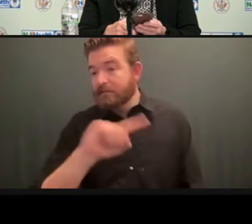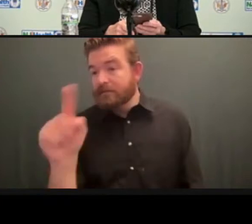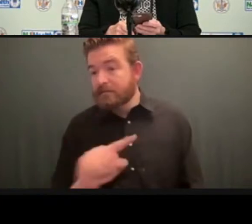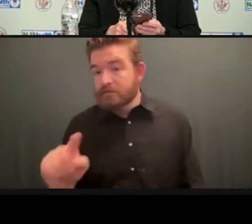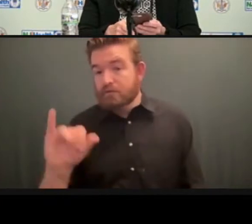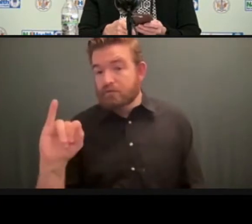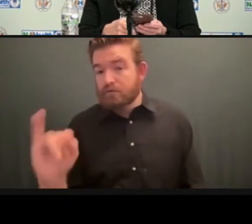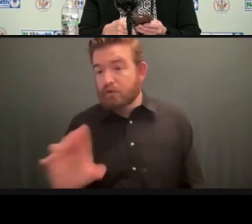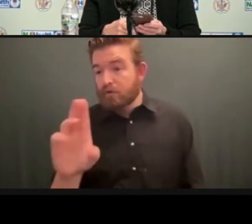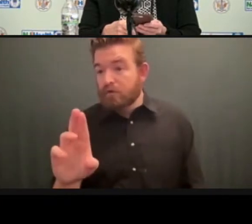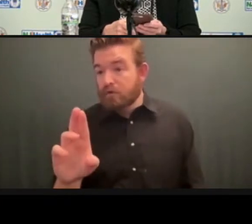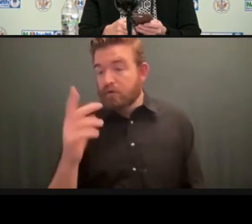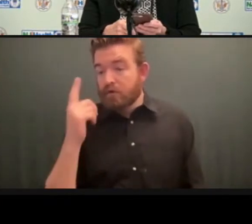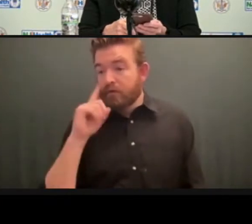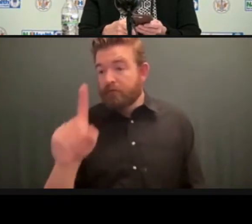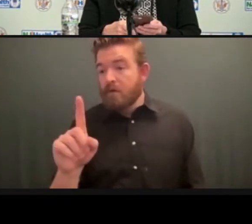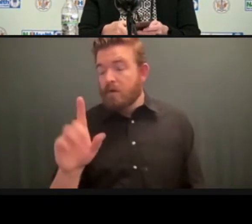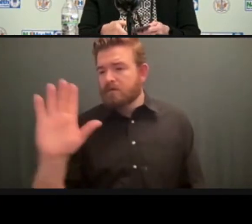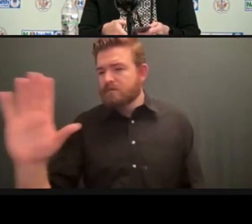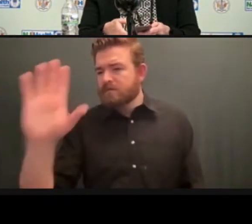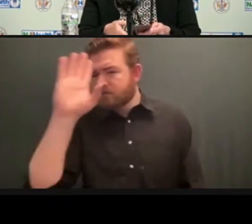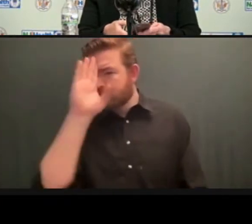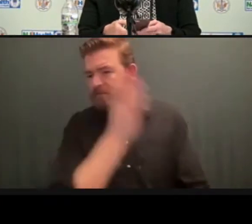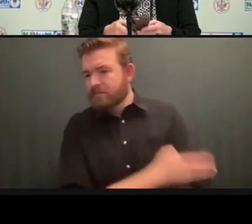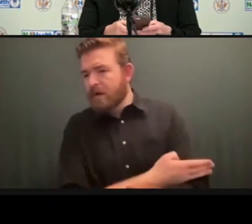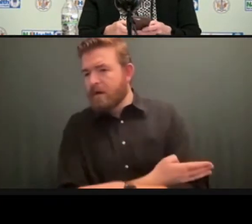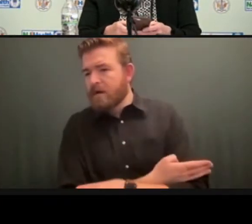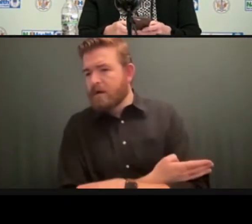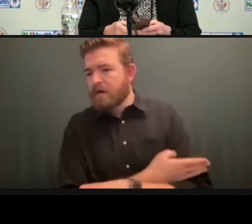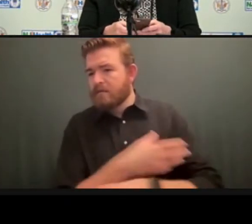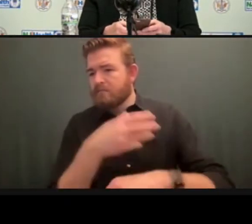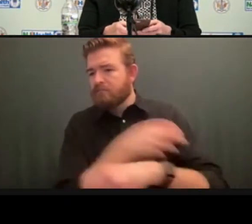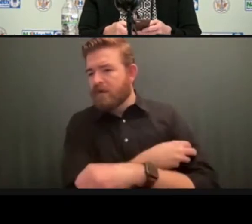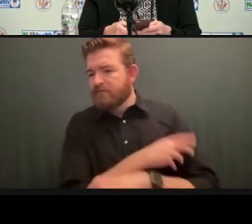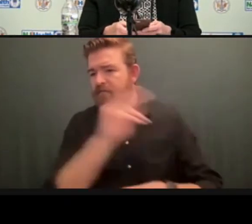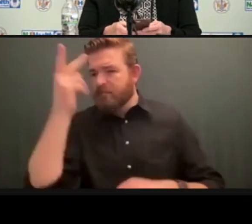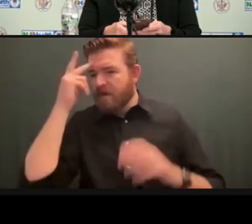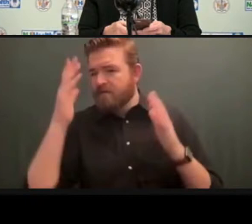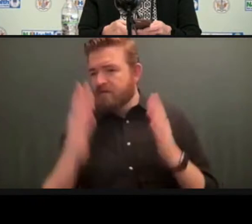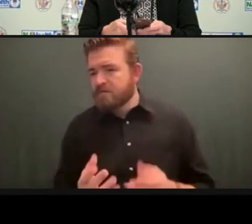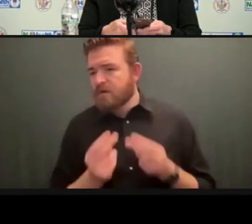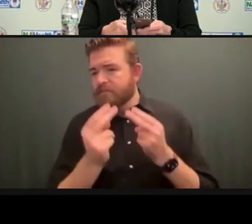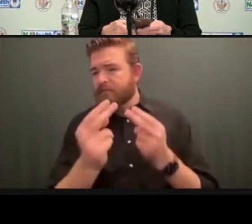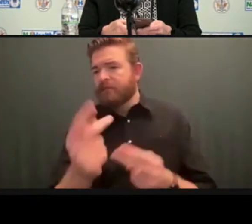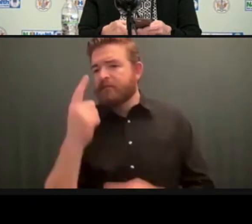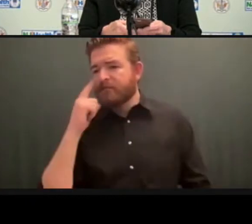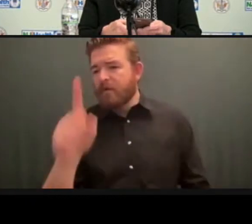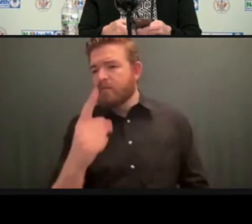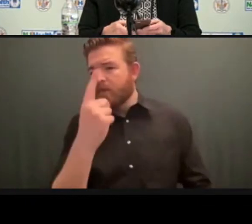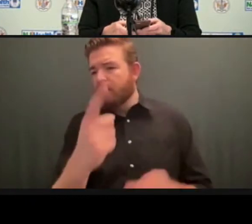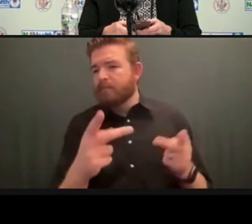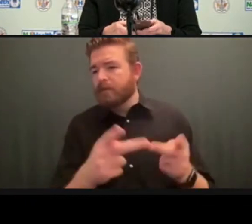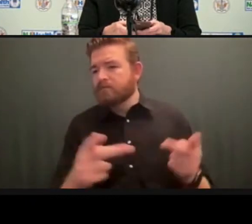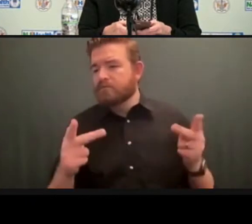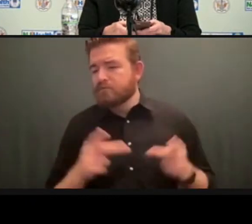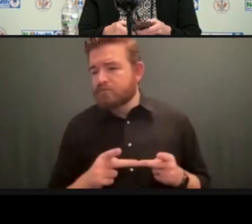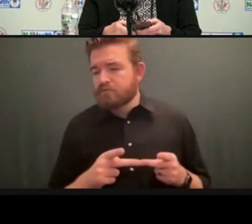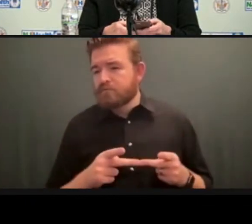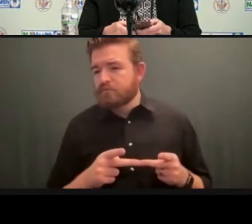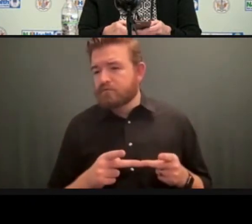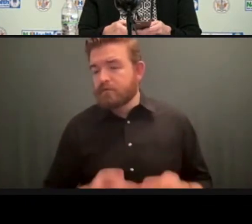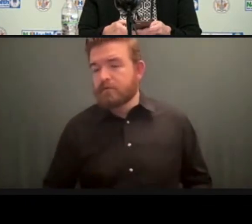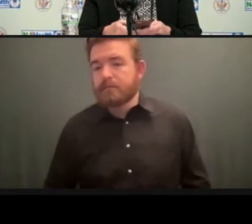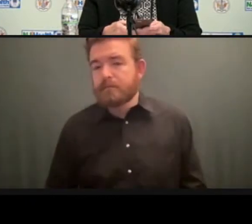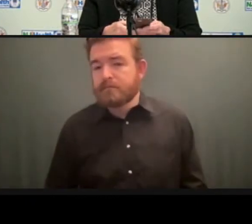anointed as the frontrunner for a seat? And do you support reforming or eliminating the party line system that allows politicians like Menendez Jr. to become such dominant